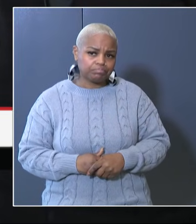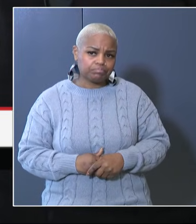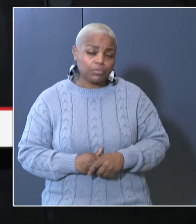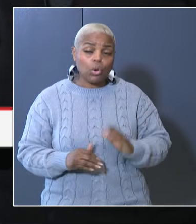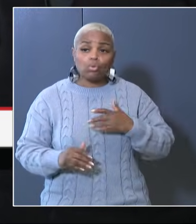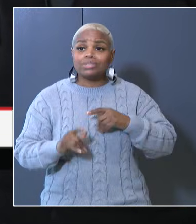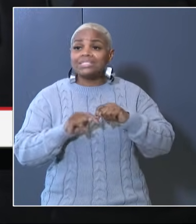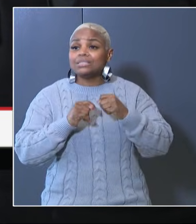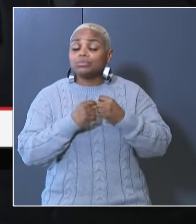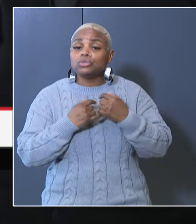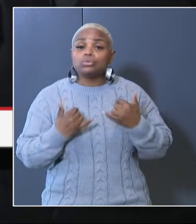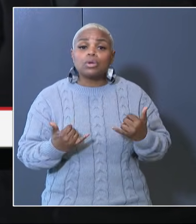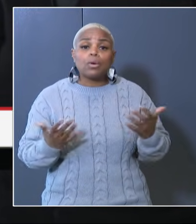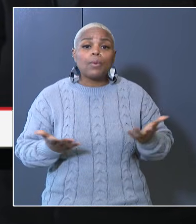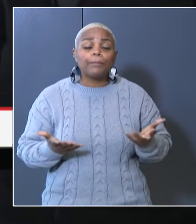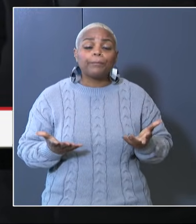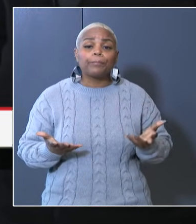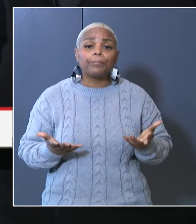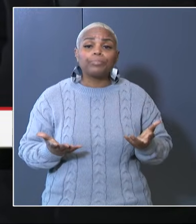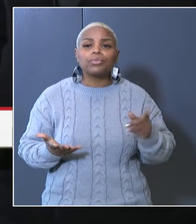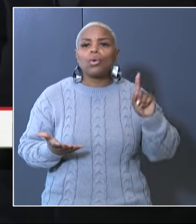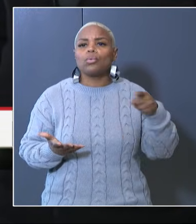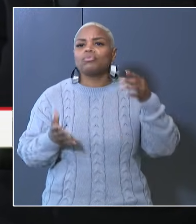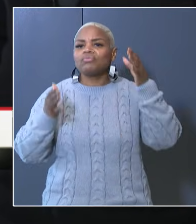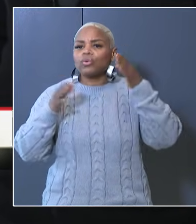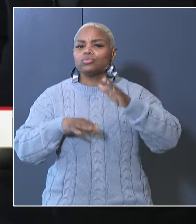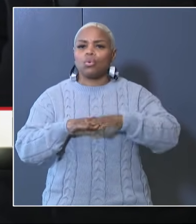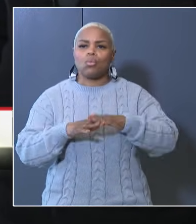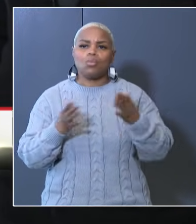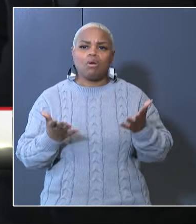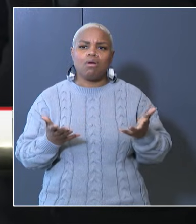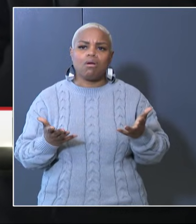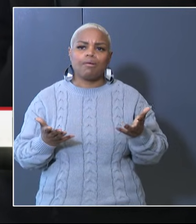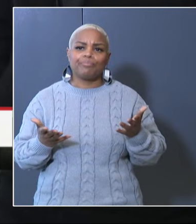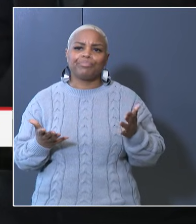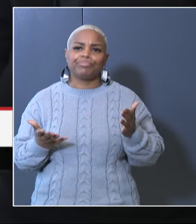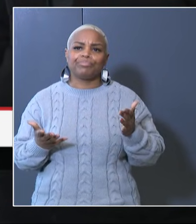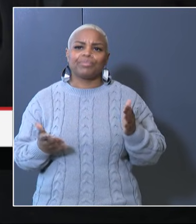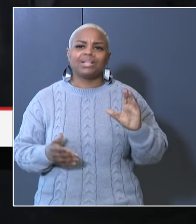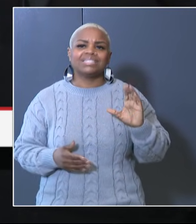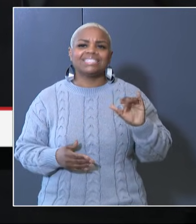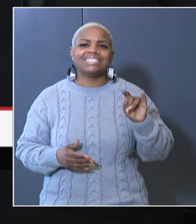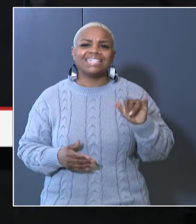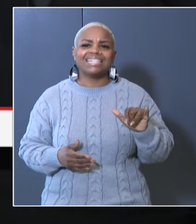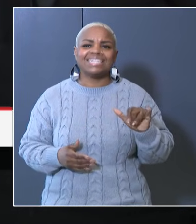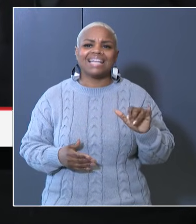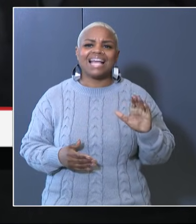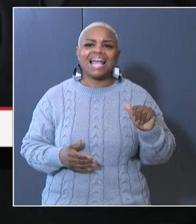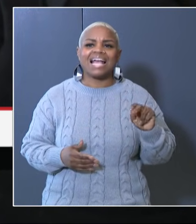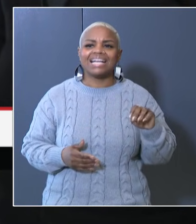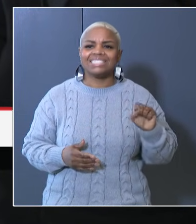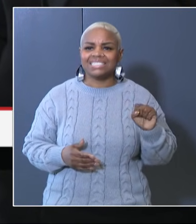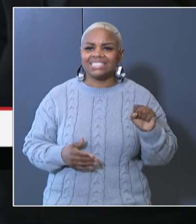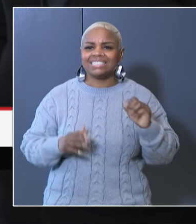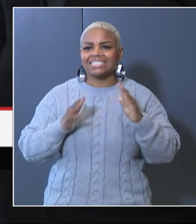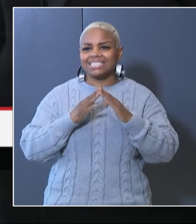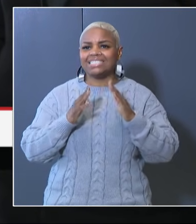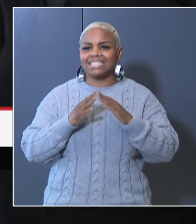right now are focusing on city cans, and I will say more